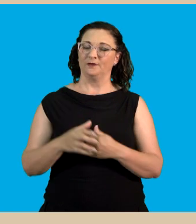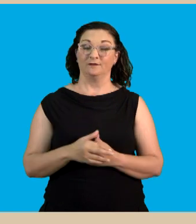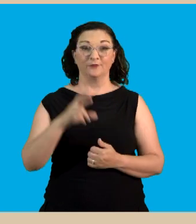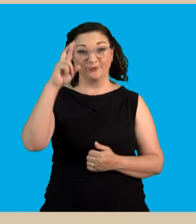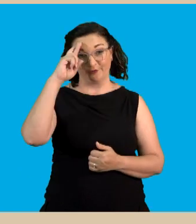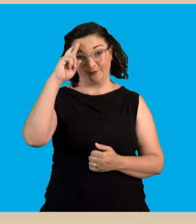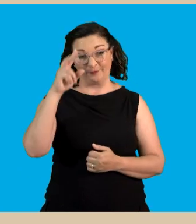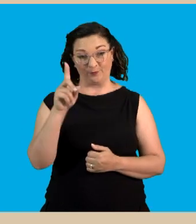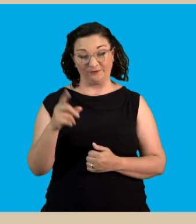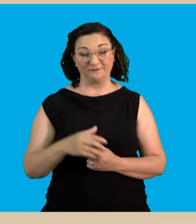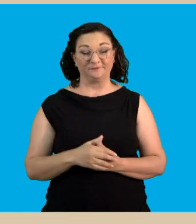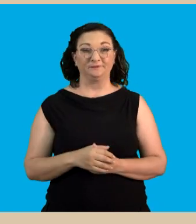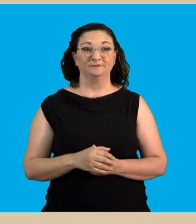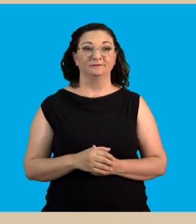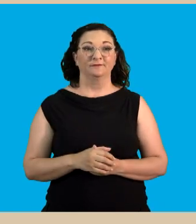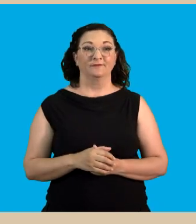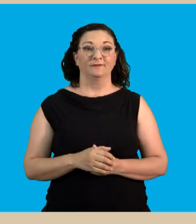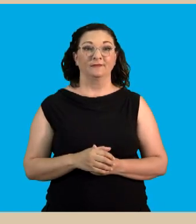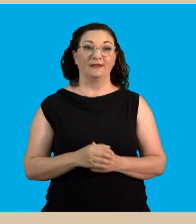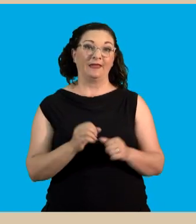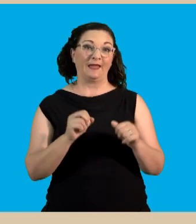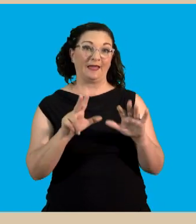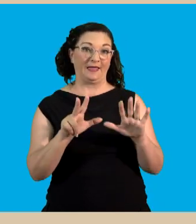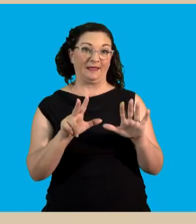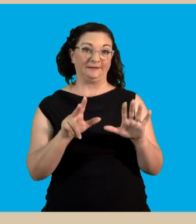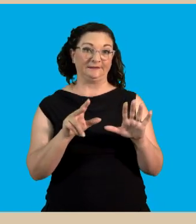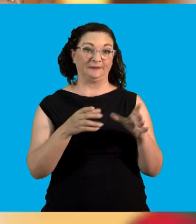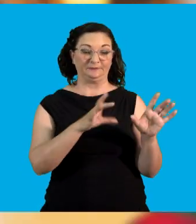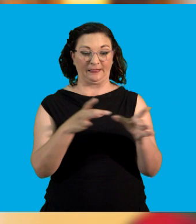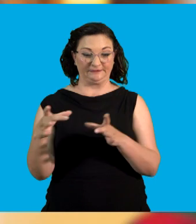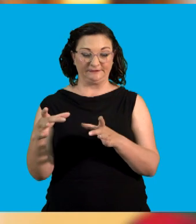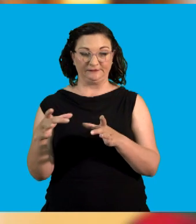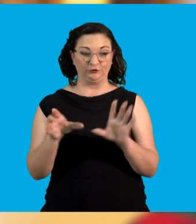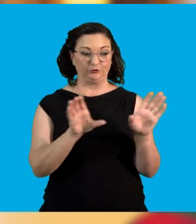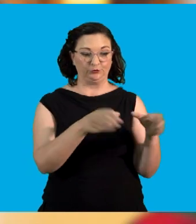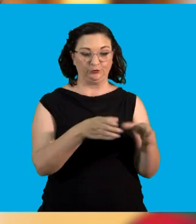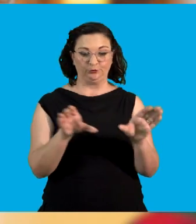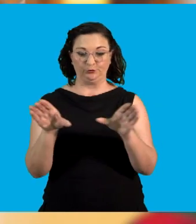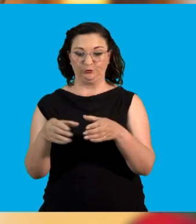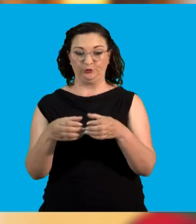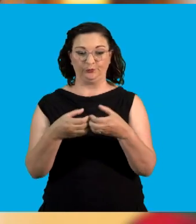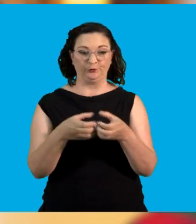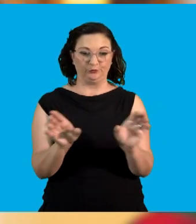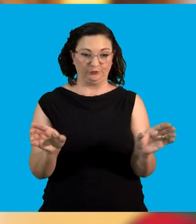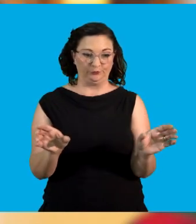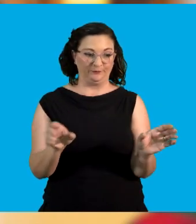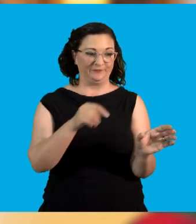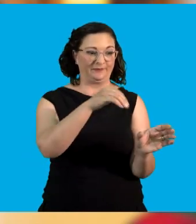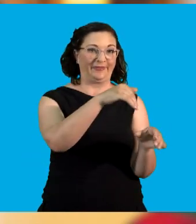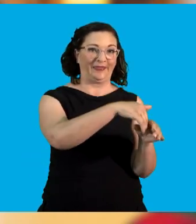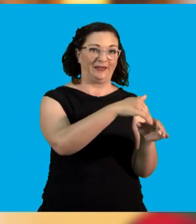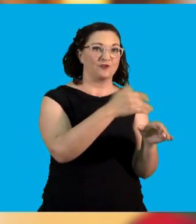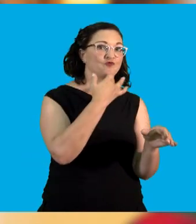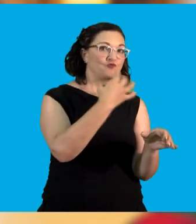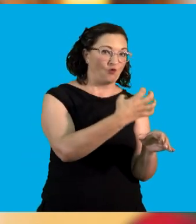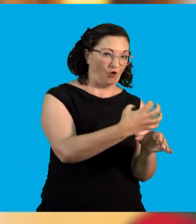remember, we said that the 8 planets are divided into 2 groups. We have the inner rocky planets and the